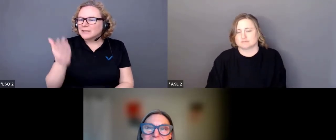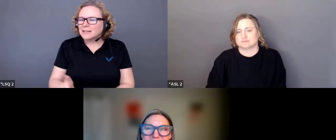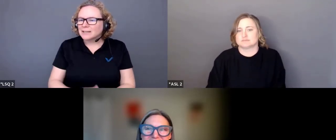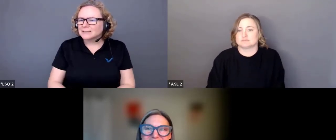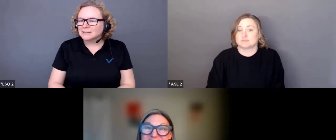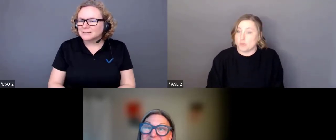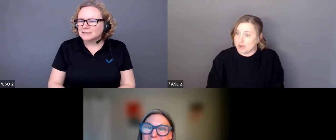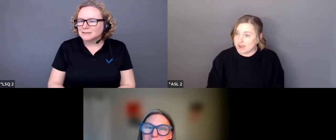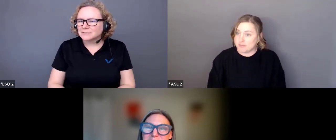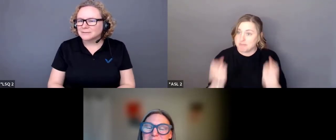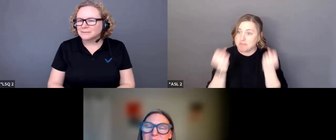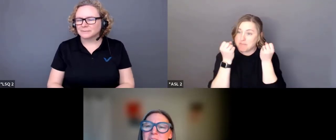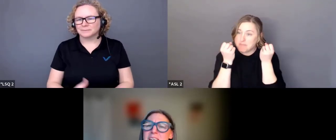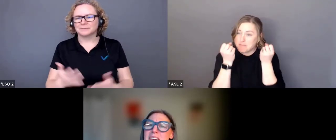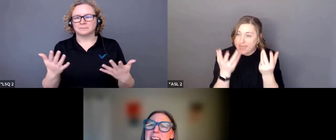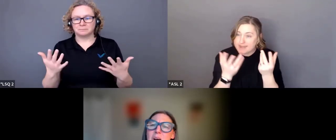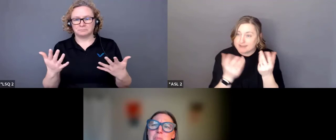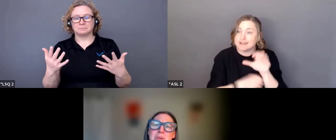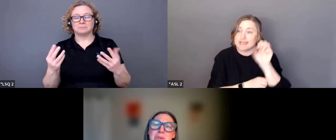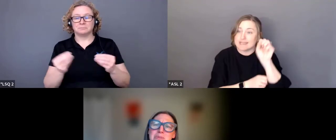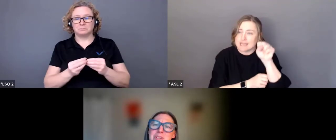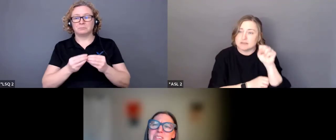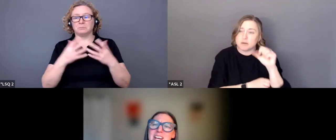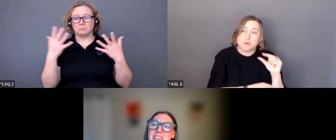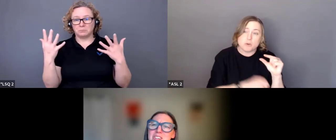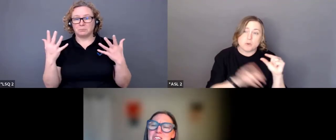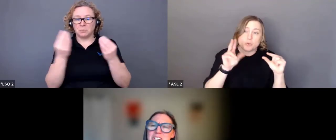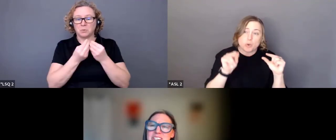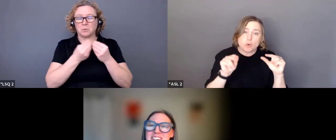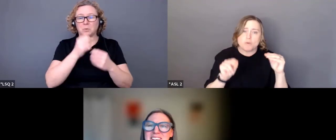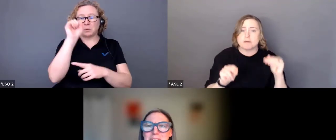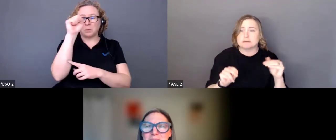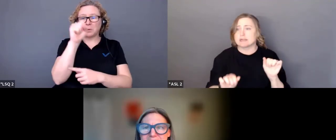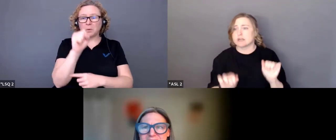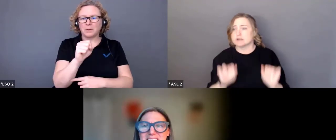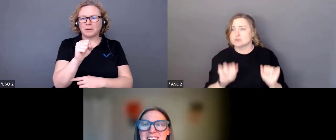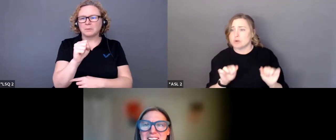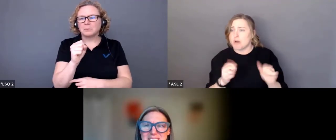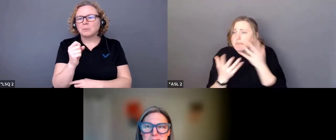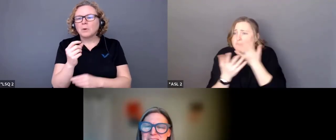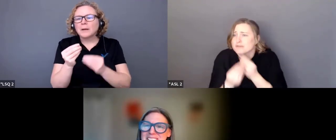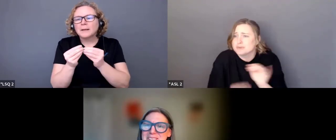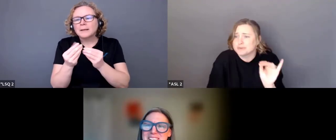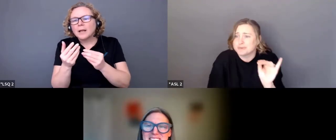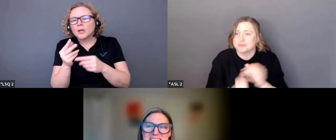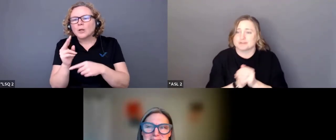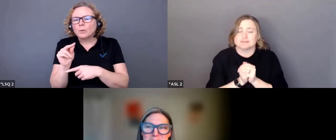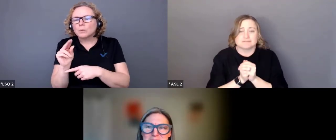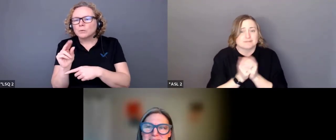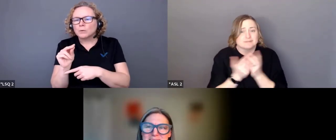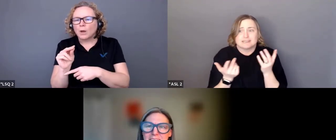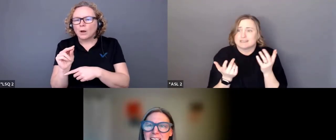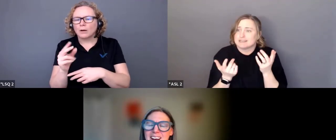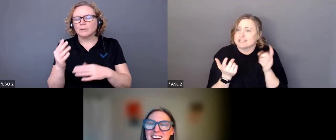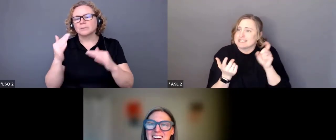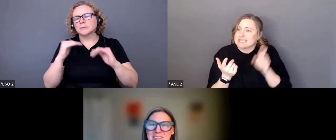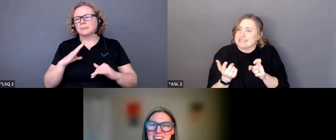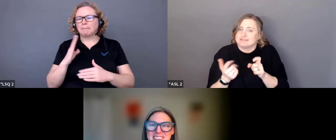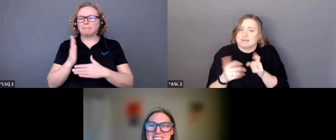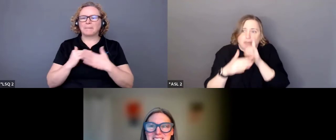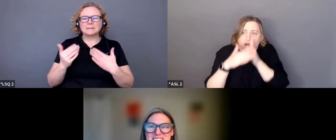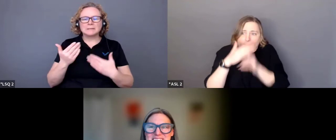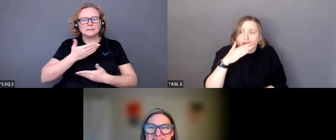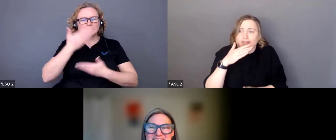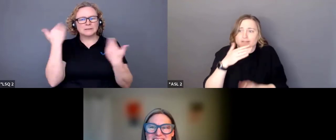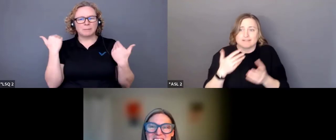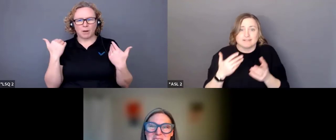A lot of yes, a little bit of no, and how beautiful, the unsure, right? That's the kind of humility we need in this work. I'm